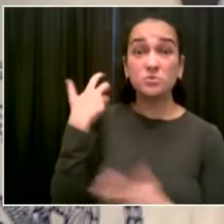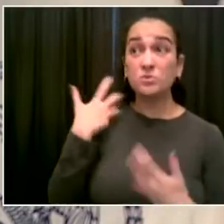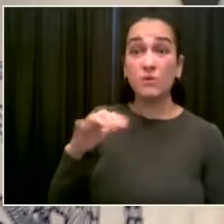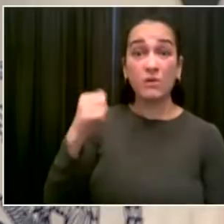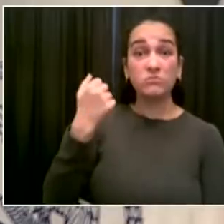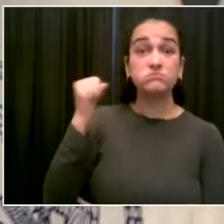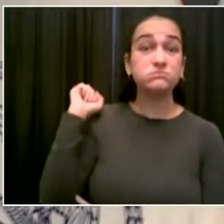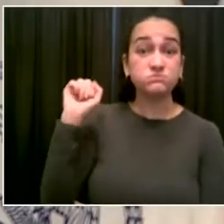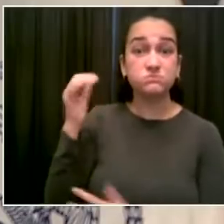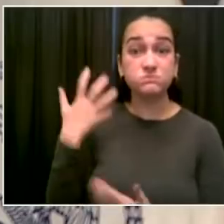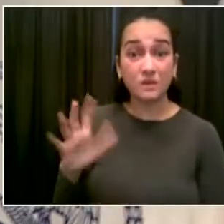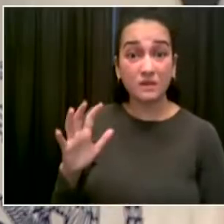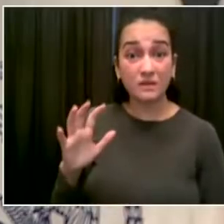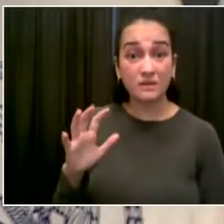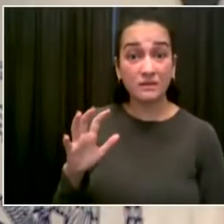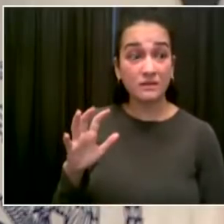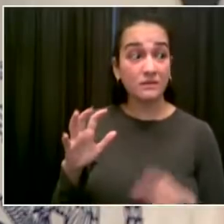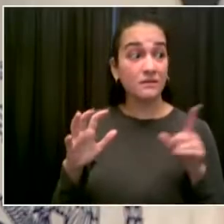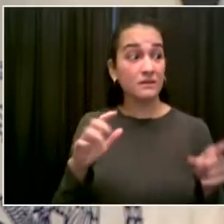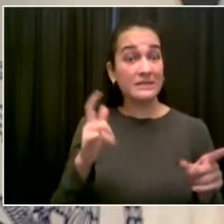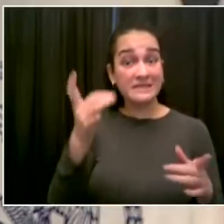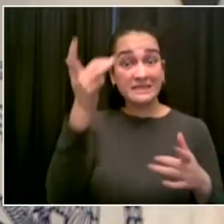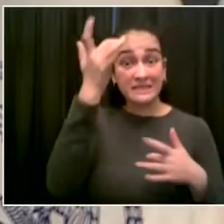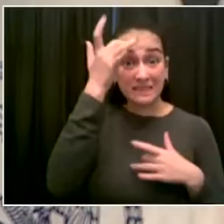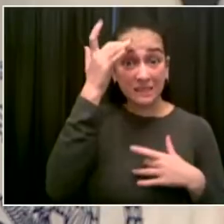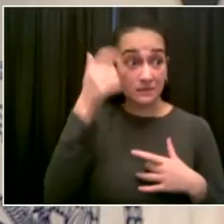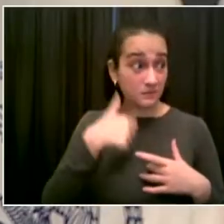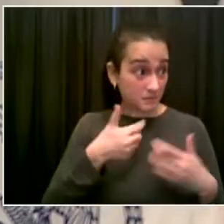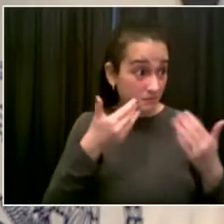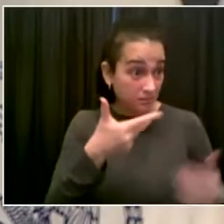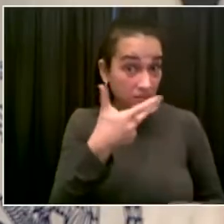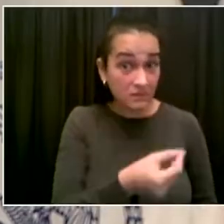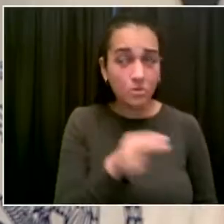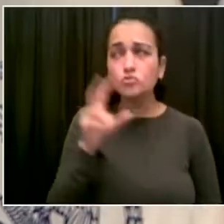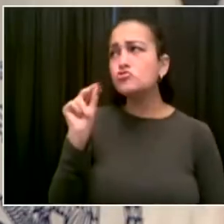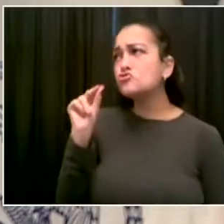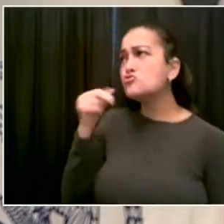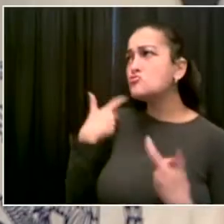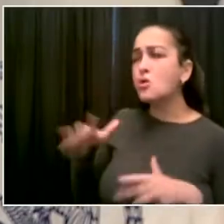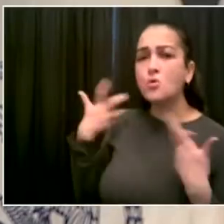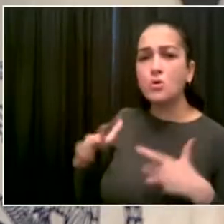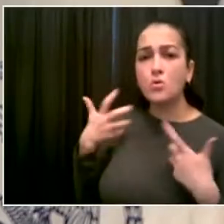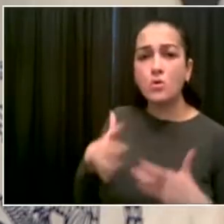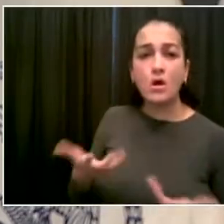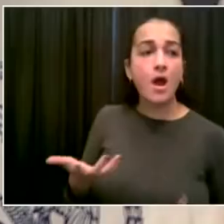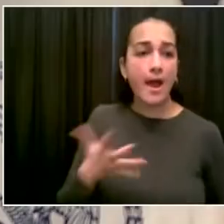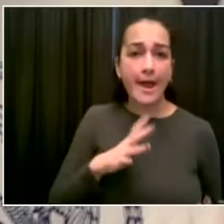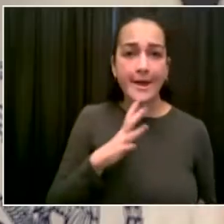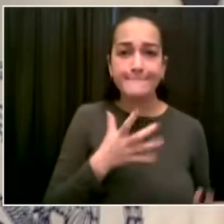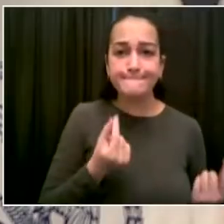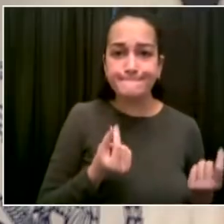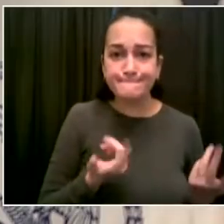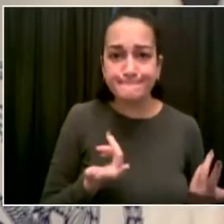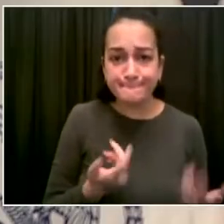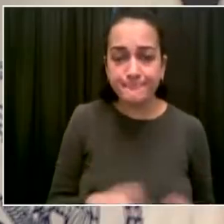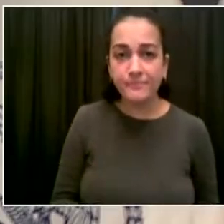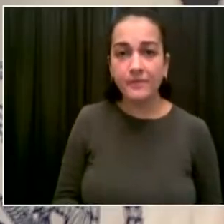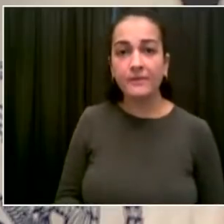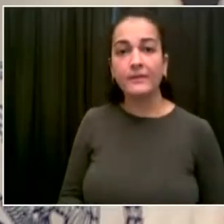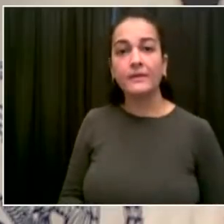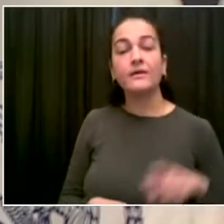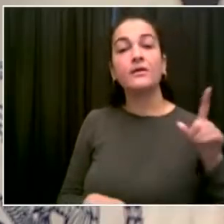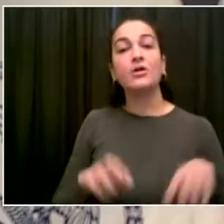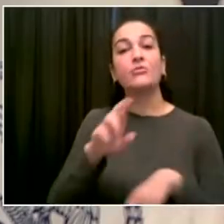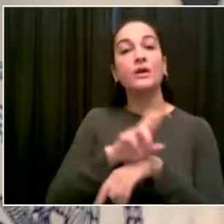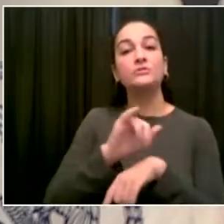we have a particular situation at Rikers. So what we said is, okay, if you work in the healthcare elements at Rikers or in the hospitals related to corrections, we need you